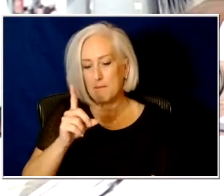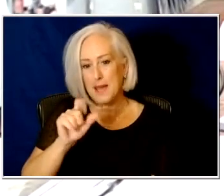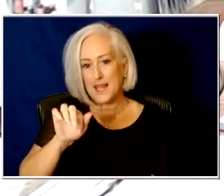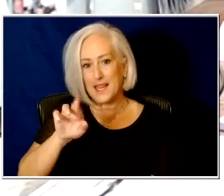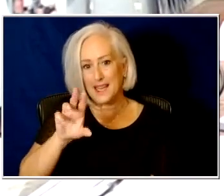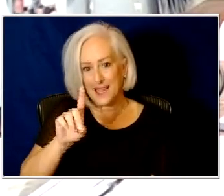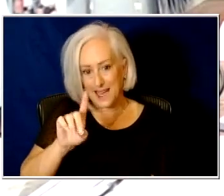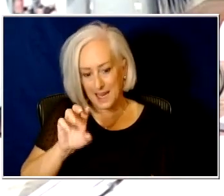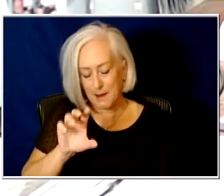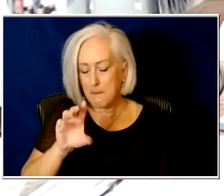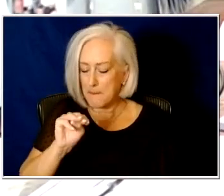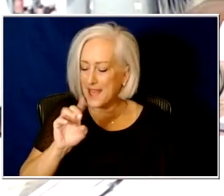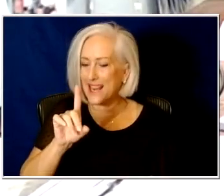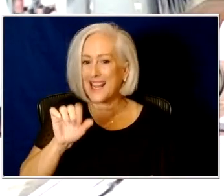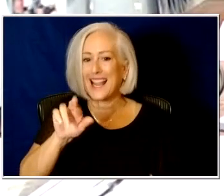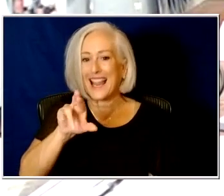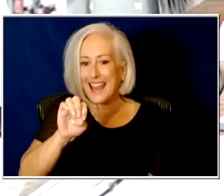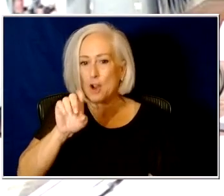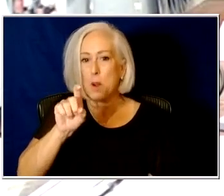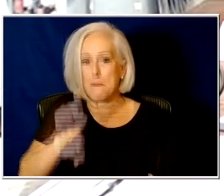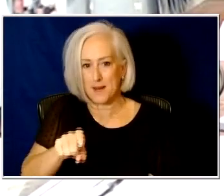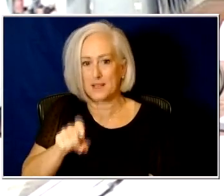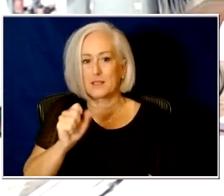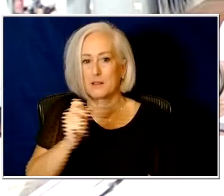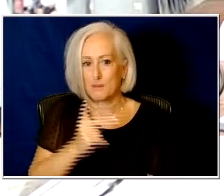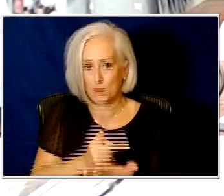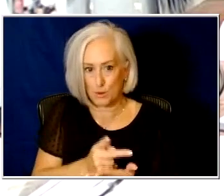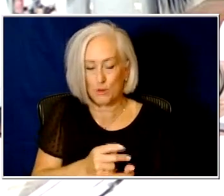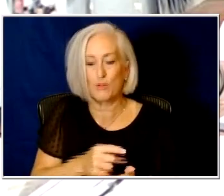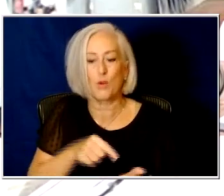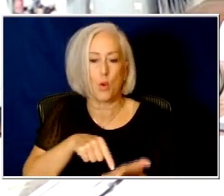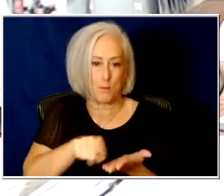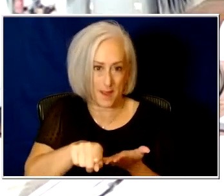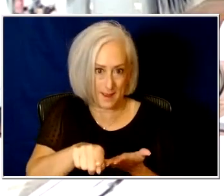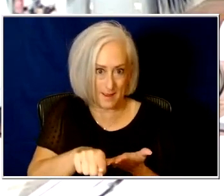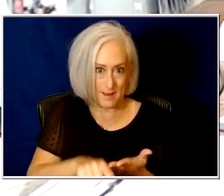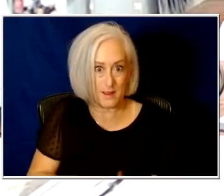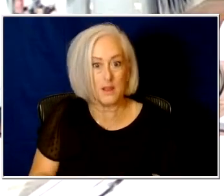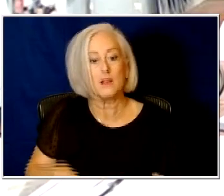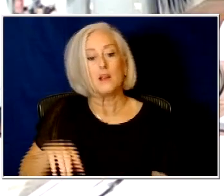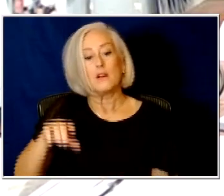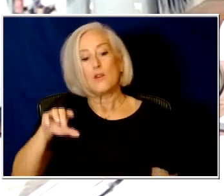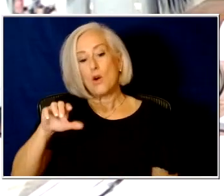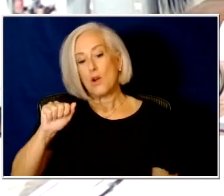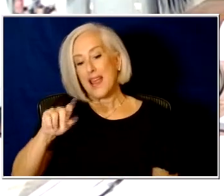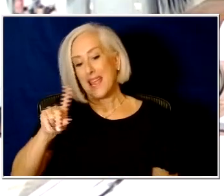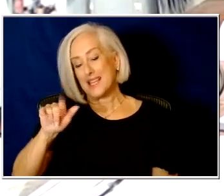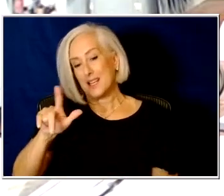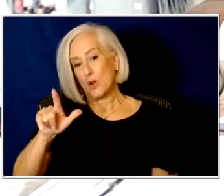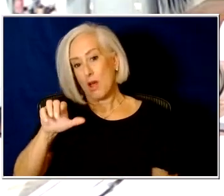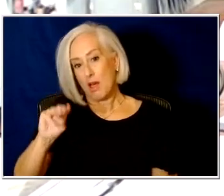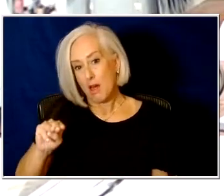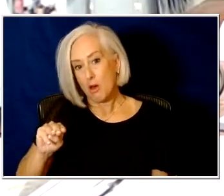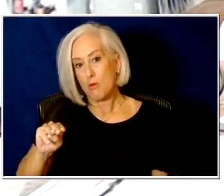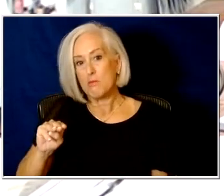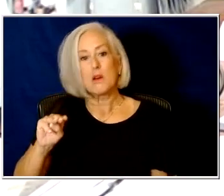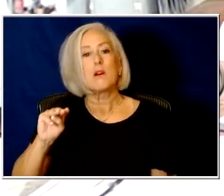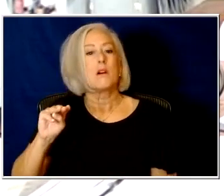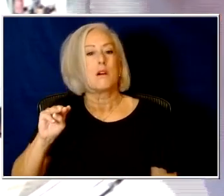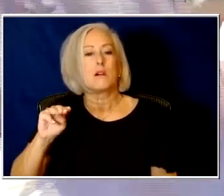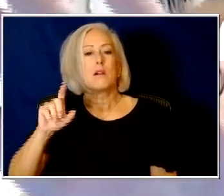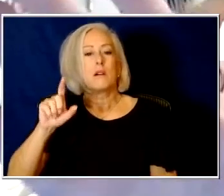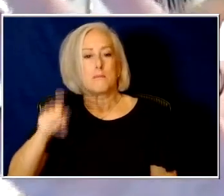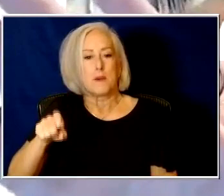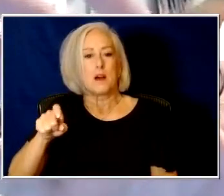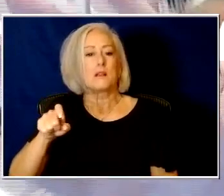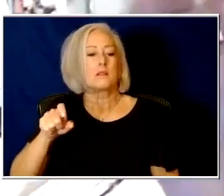not to pay for it unless it was being delivered in research, which is a big decision. And they actually apply that to all